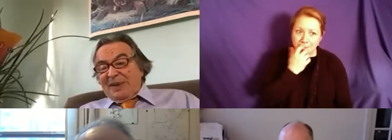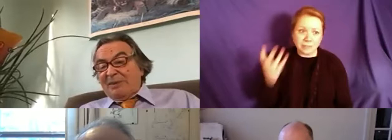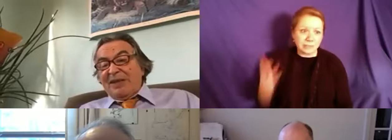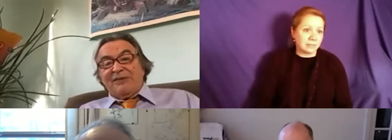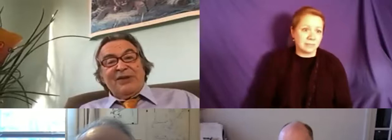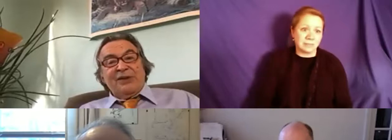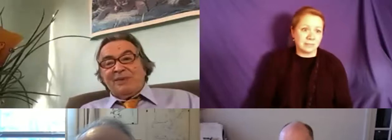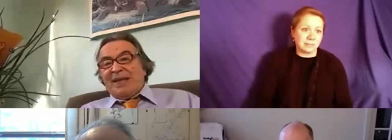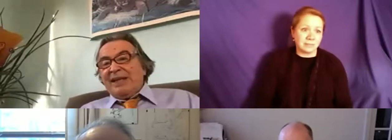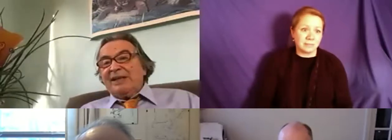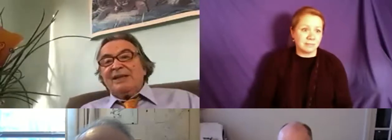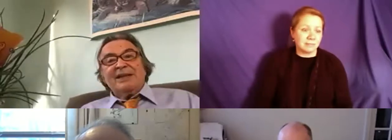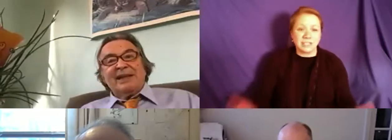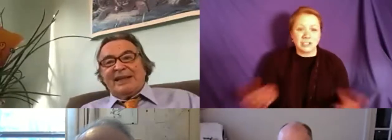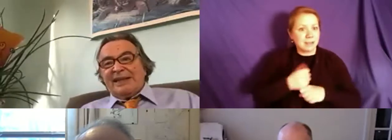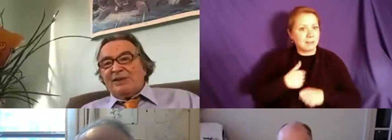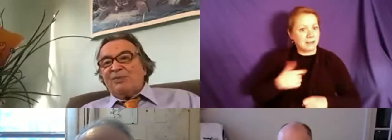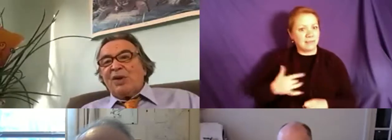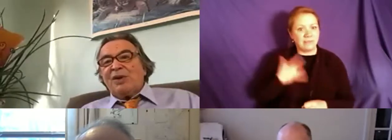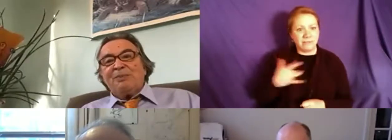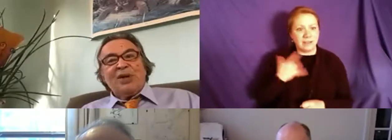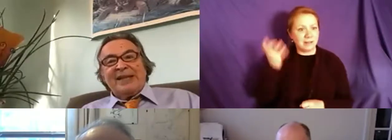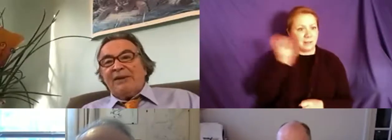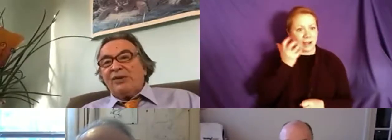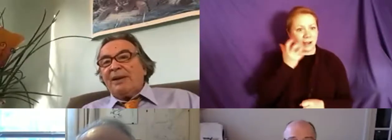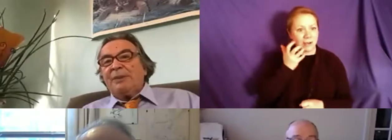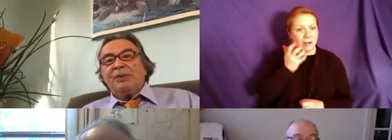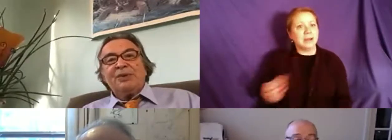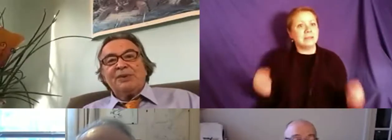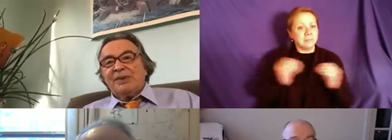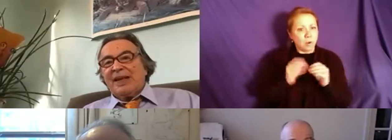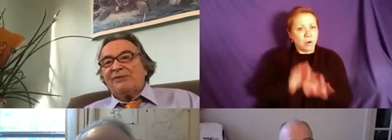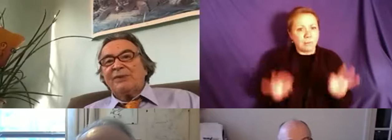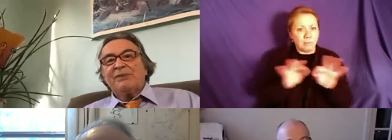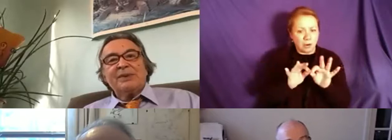it's made me feel that it's more important than ever that